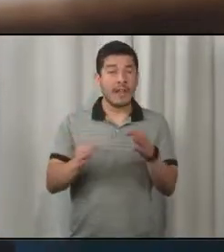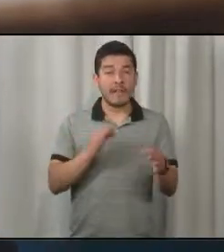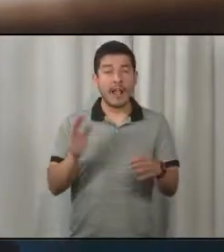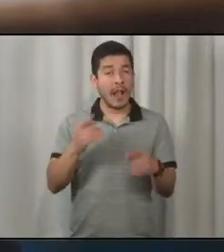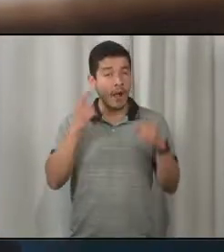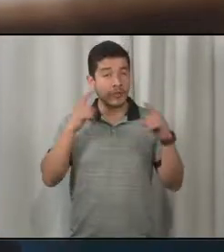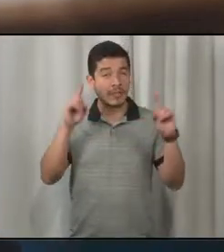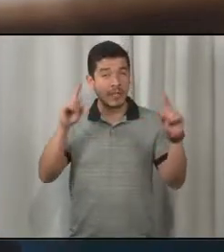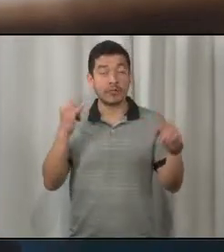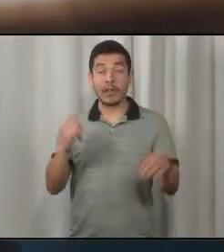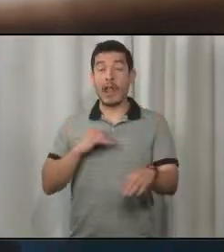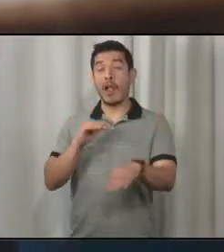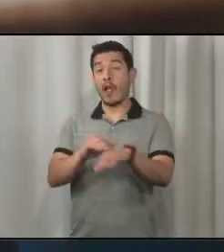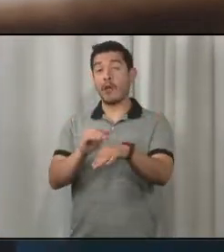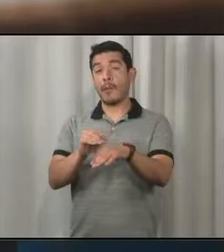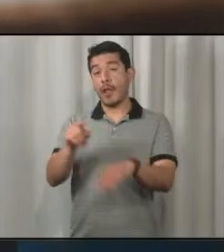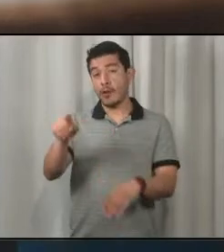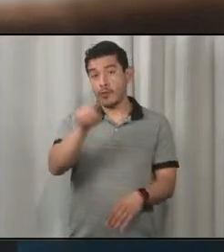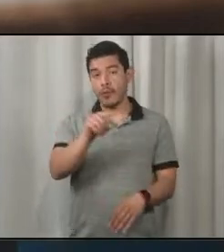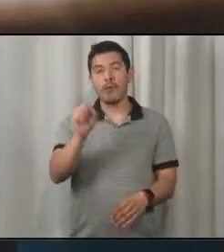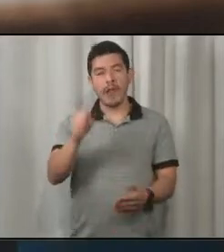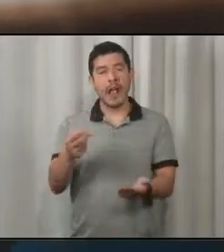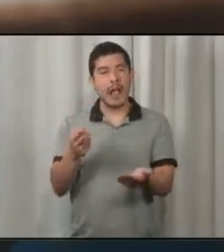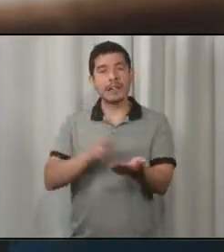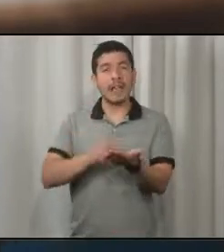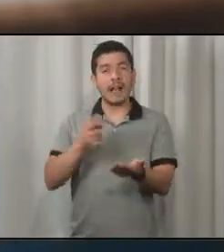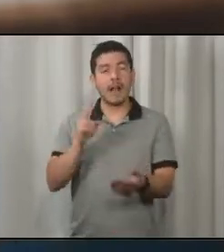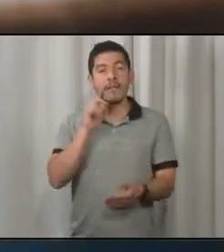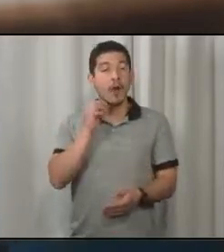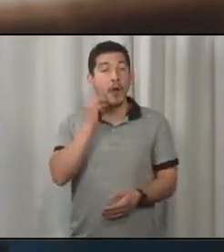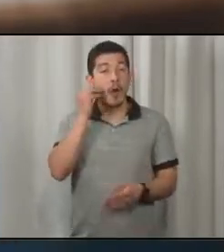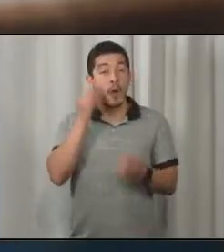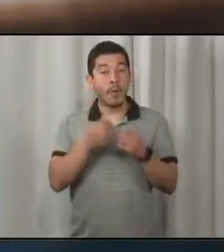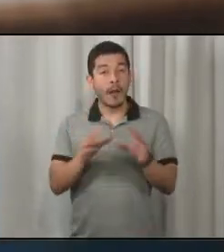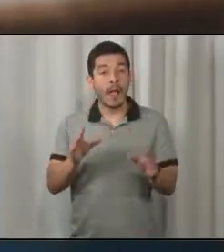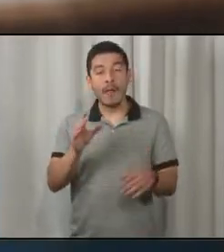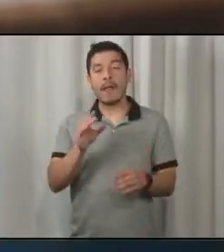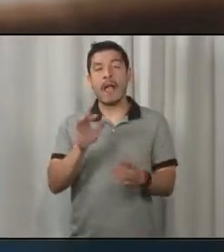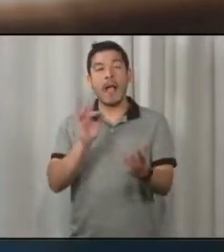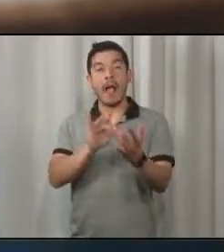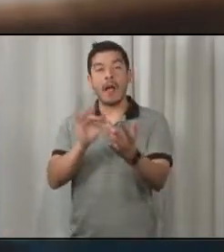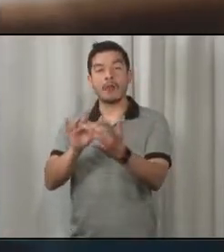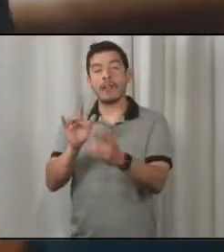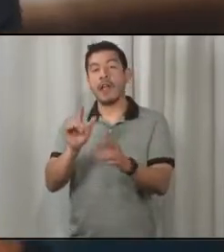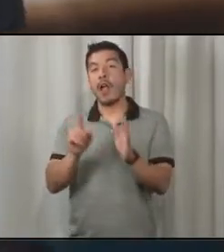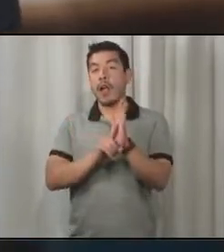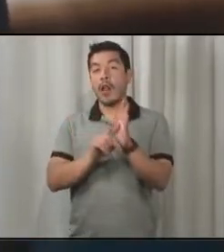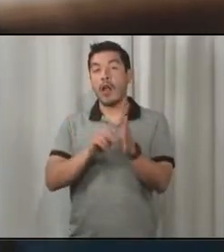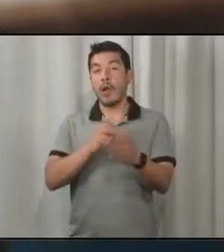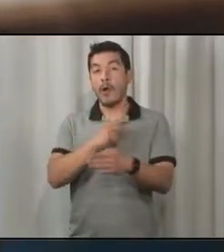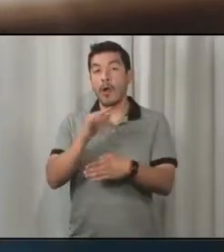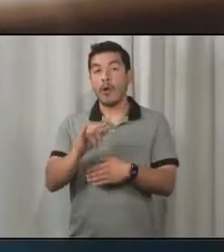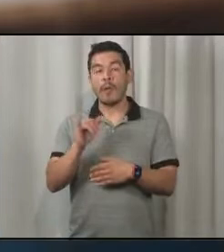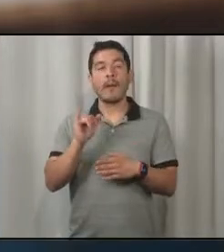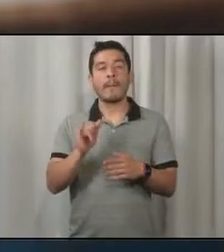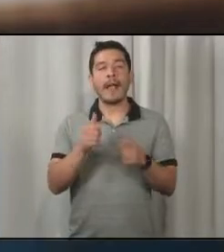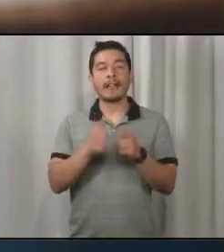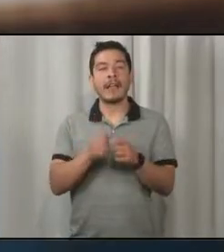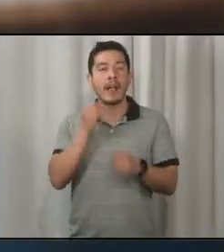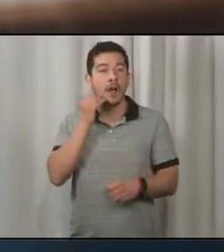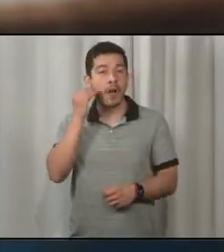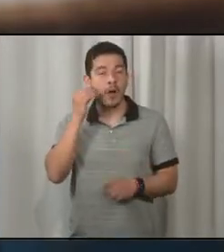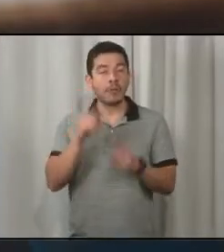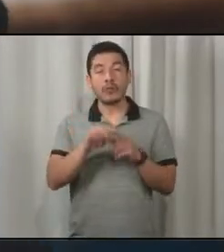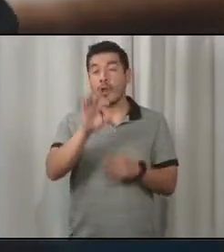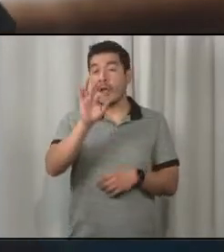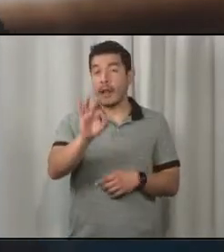a reminder, you can sign up for the Homeless Text Outreach Alert Program by texting HOME to